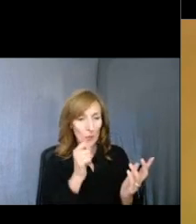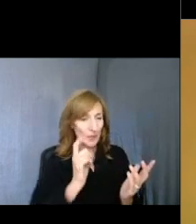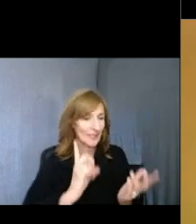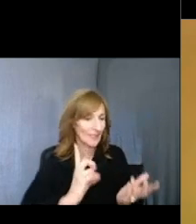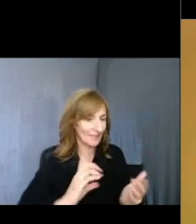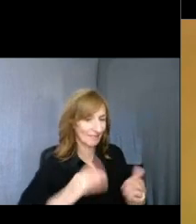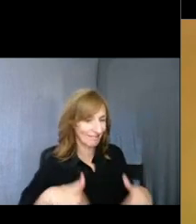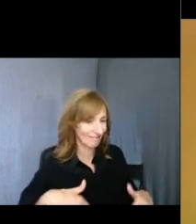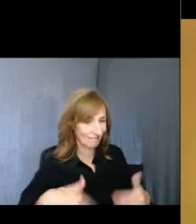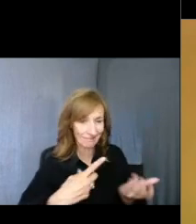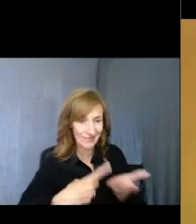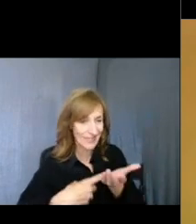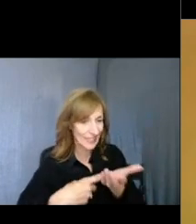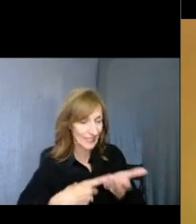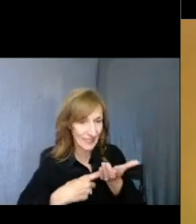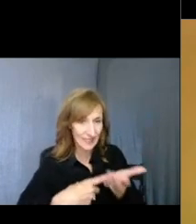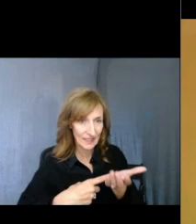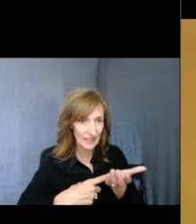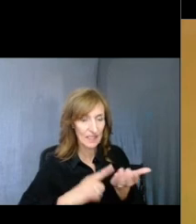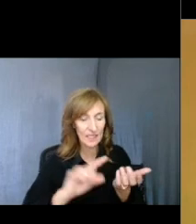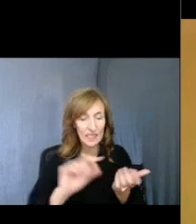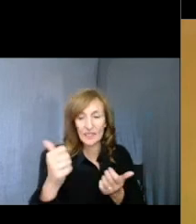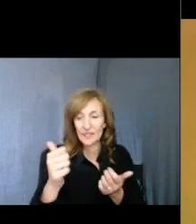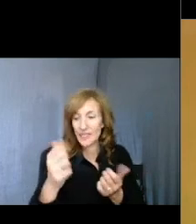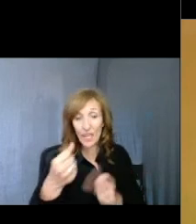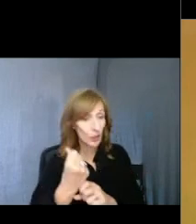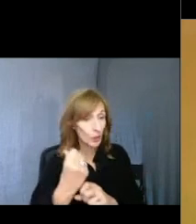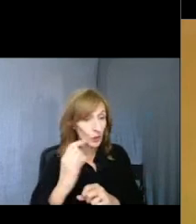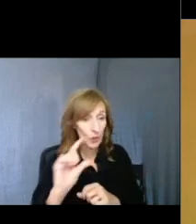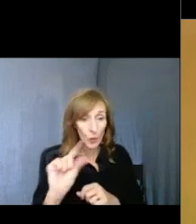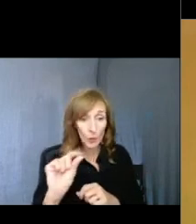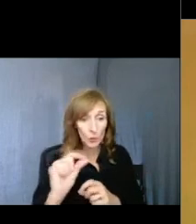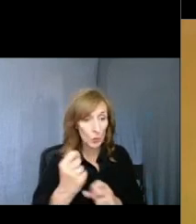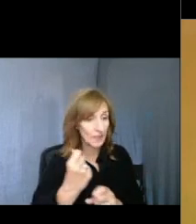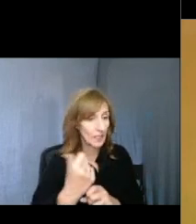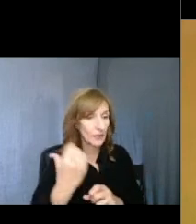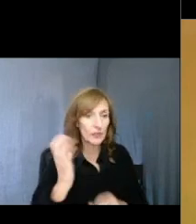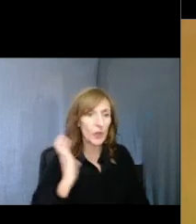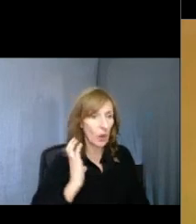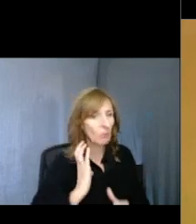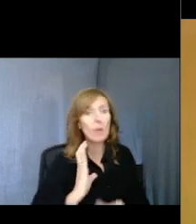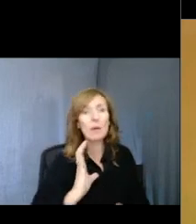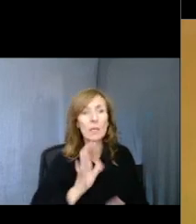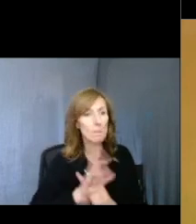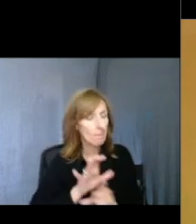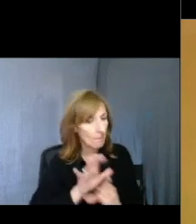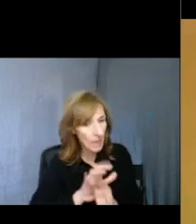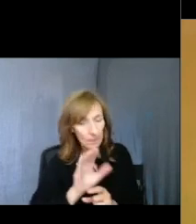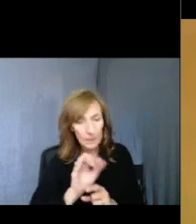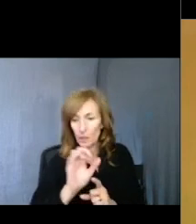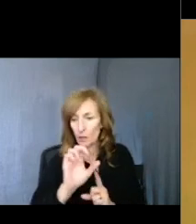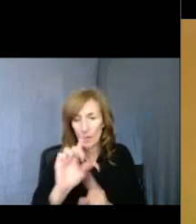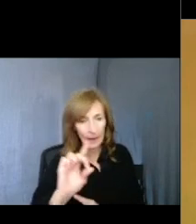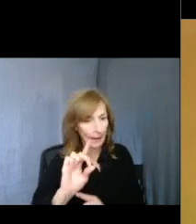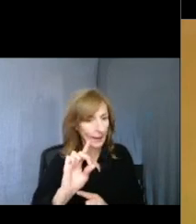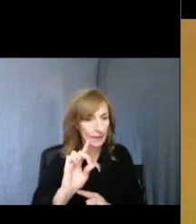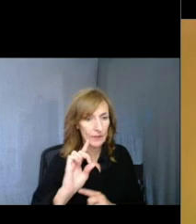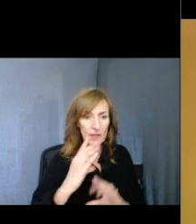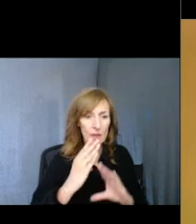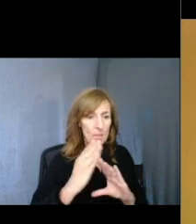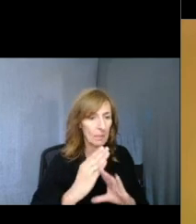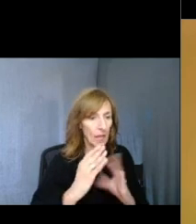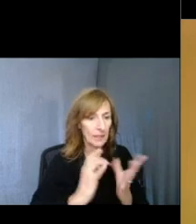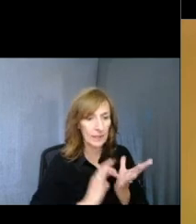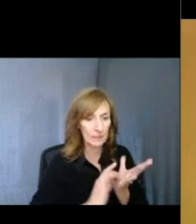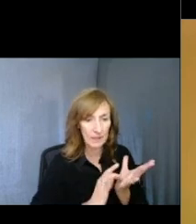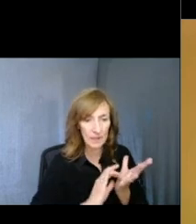good 10 to 20 years ago, we used a lot of acid blockers, right? And many of you with cats, you may have used omeprazole, which